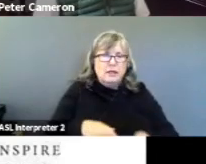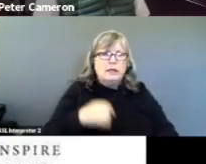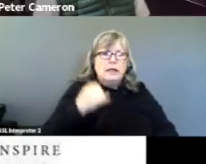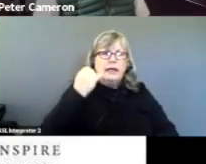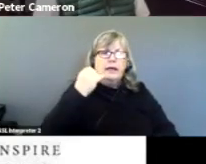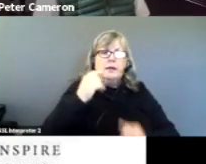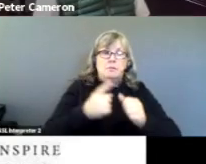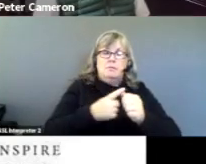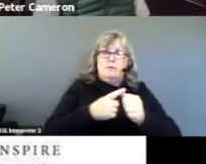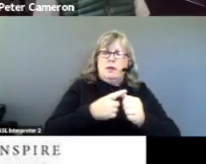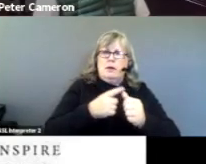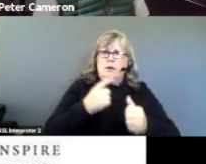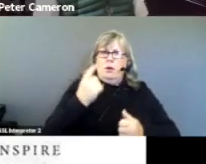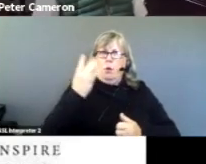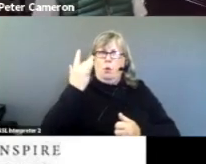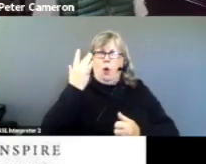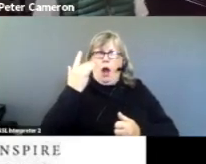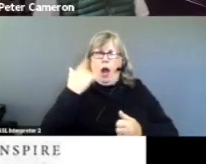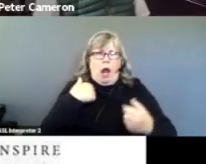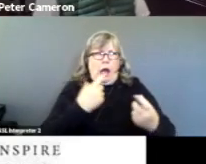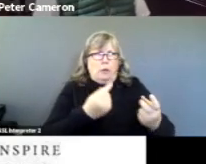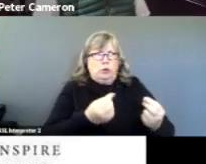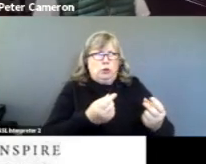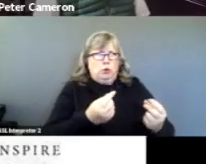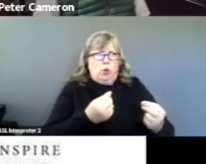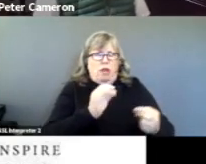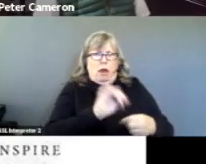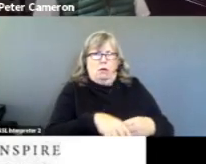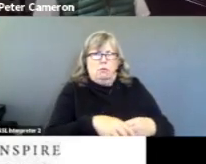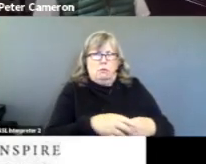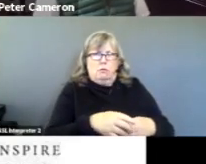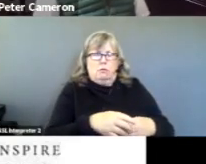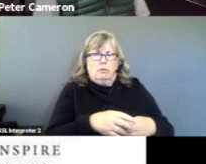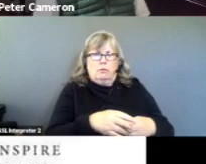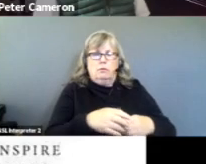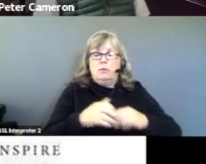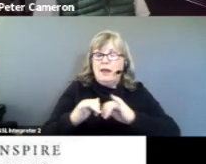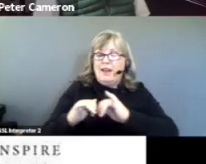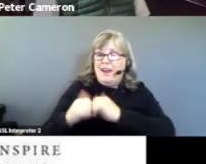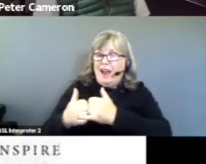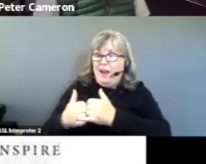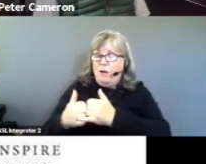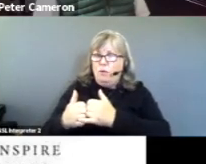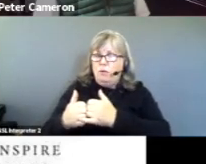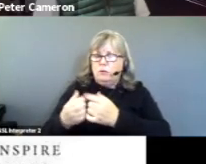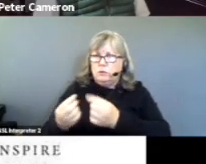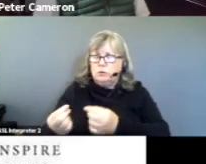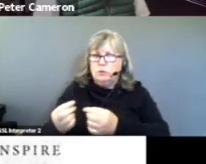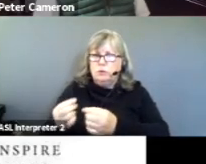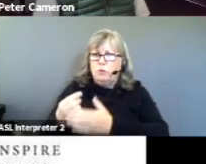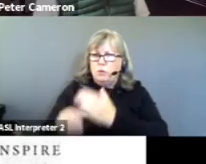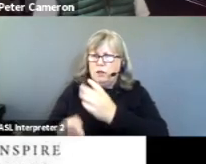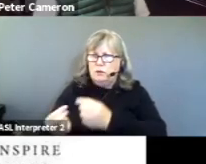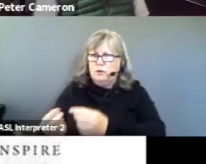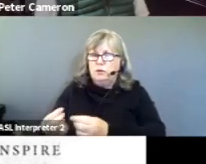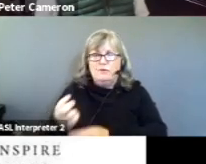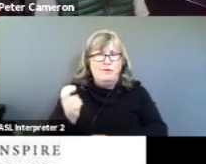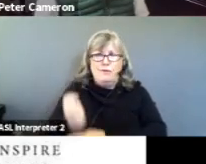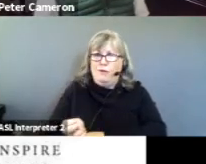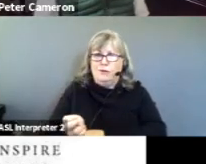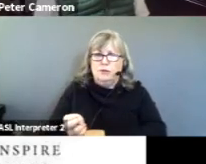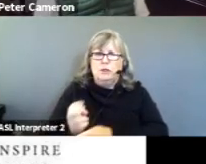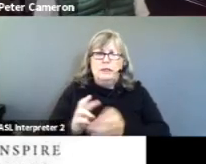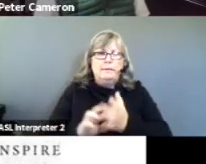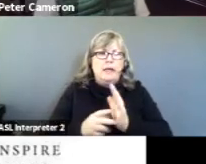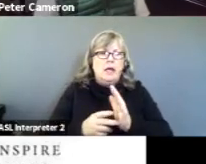doing, then the how and the what are very difficult to follow. And maybe you're not going to stick